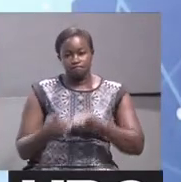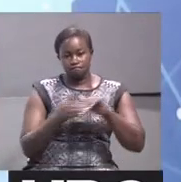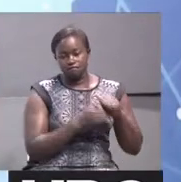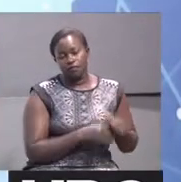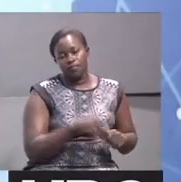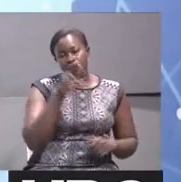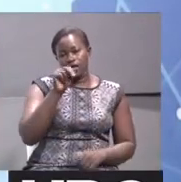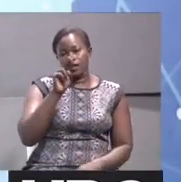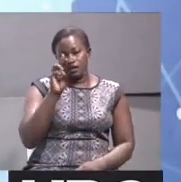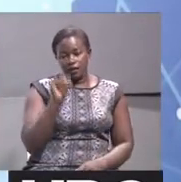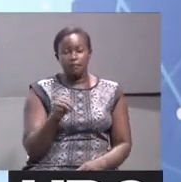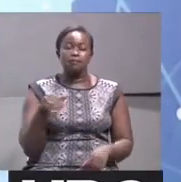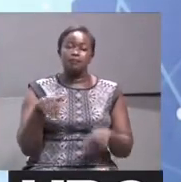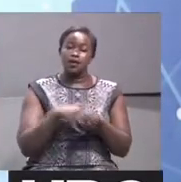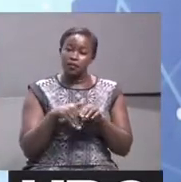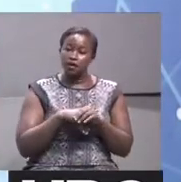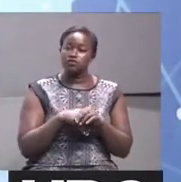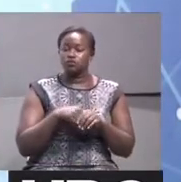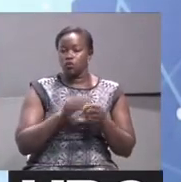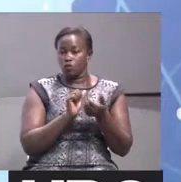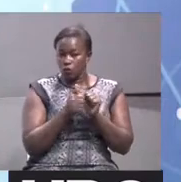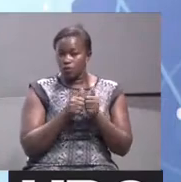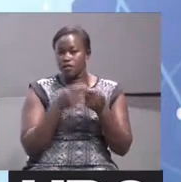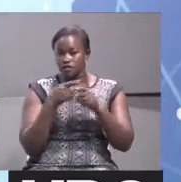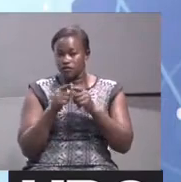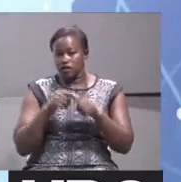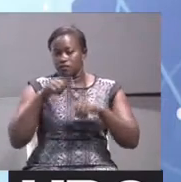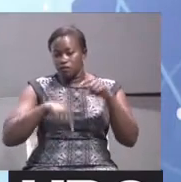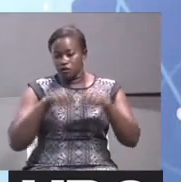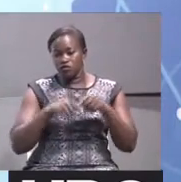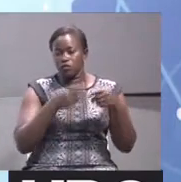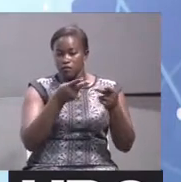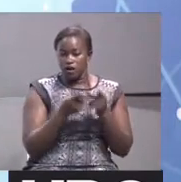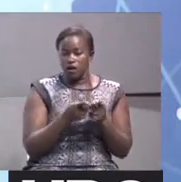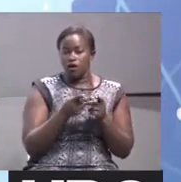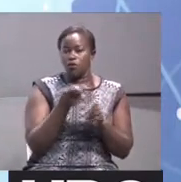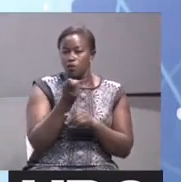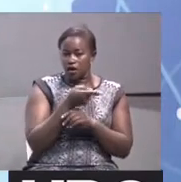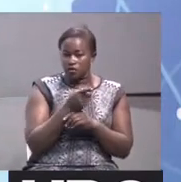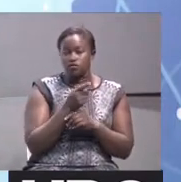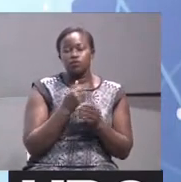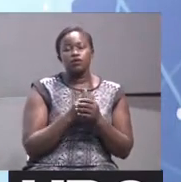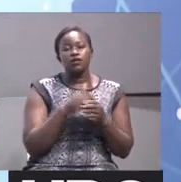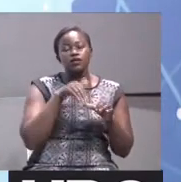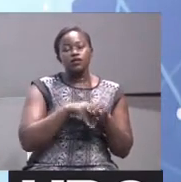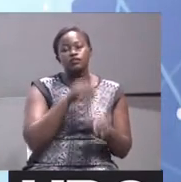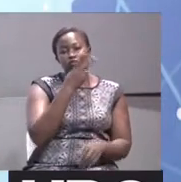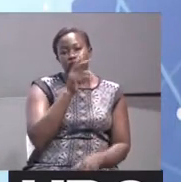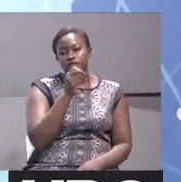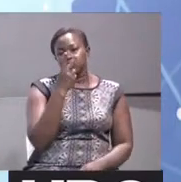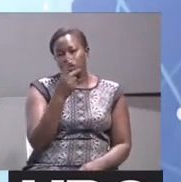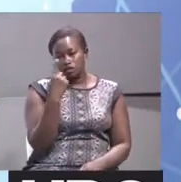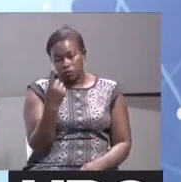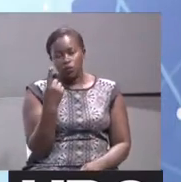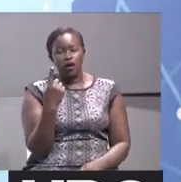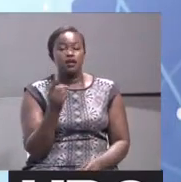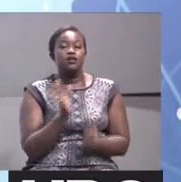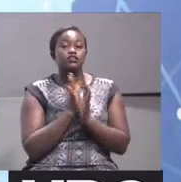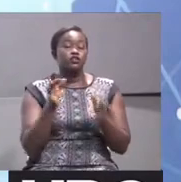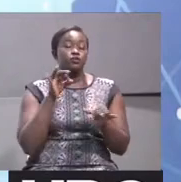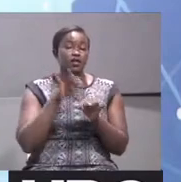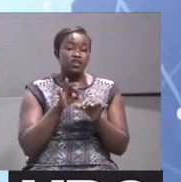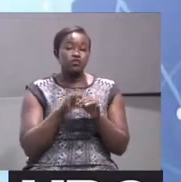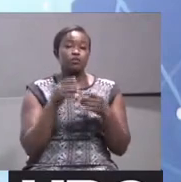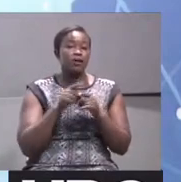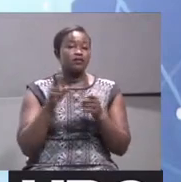Party members who contested for different political positions in Wakiso District in the 2021 general elections but were